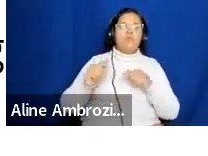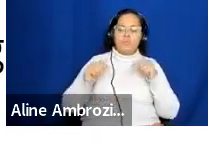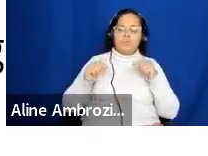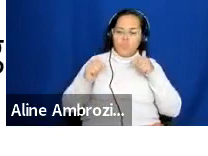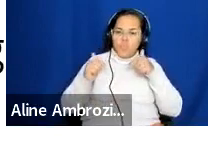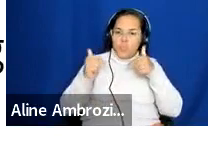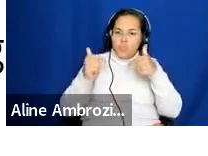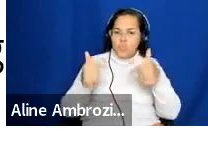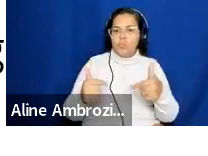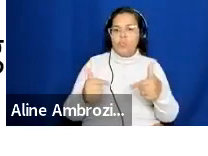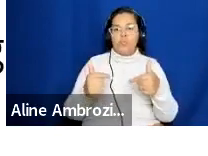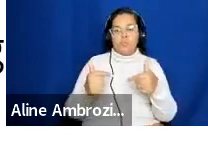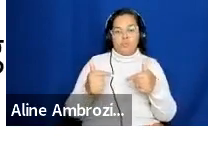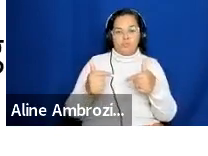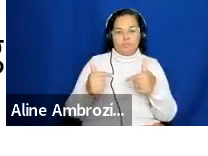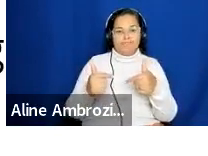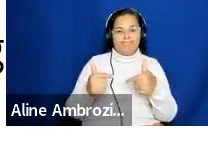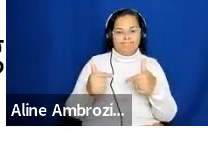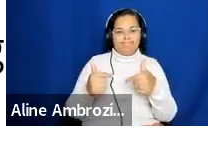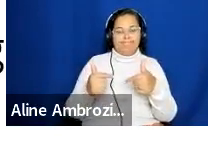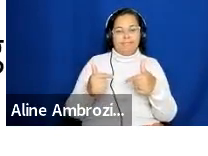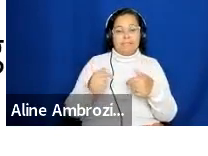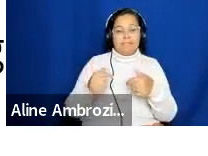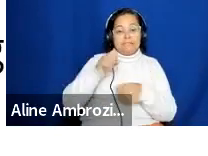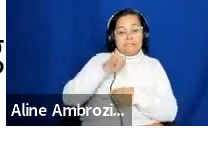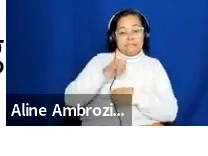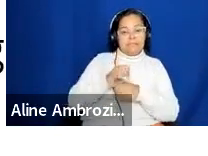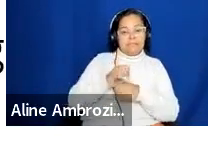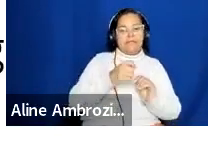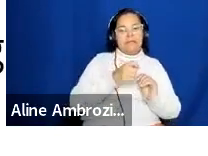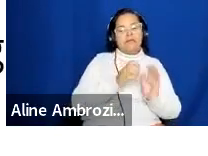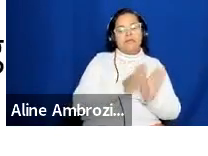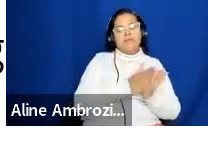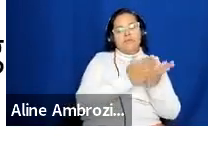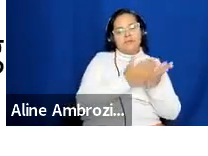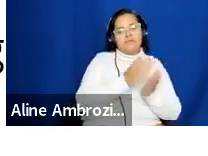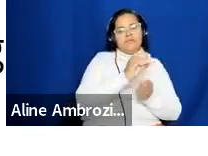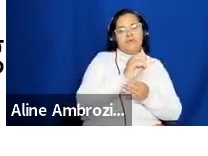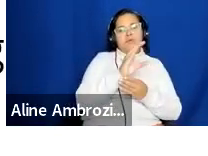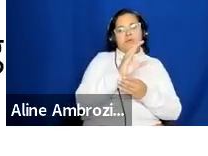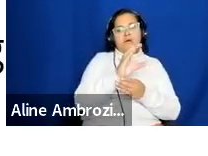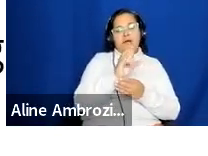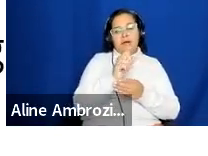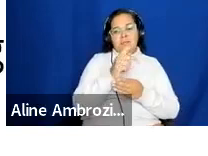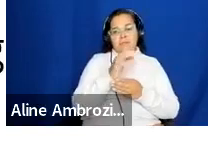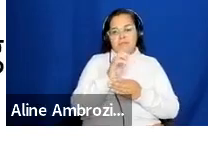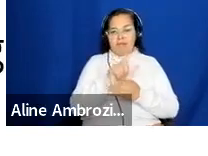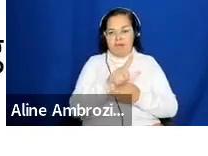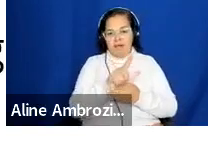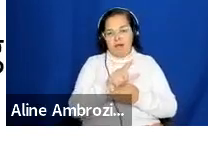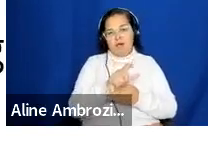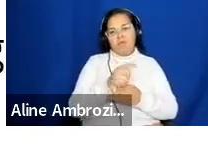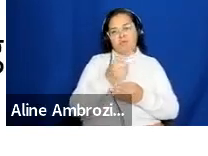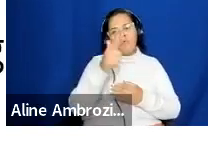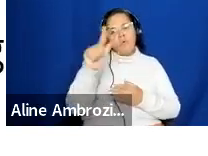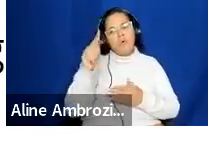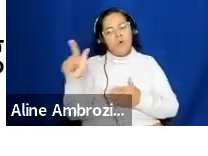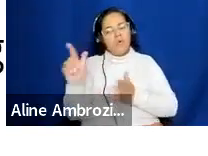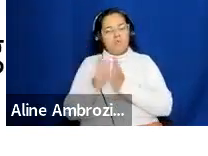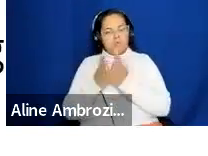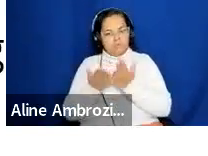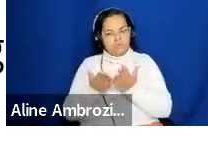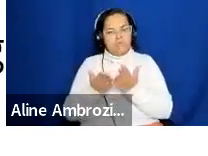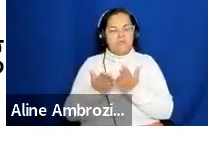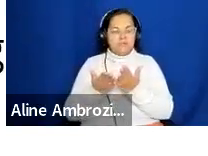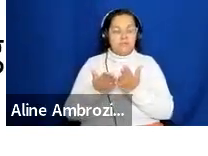works by the mature Marx rest on an essential kernel of evolutionism in any stronger sense than this is a more difficult question, they